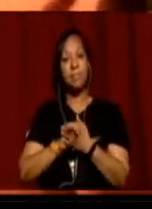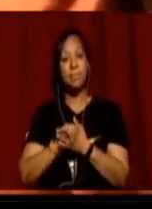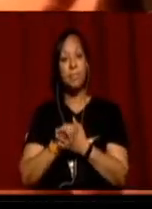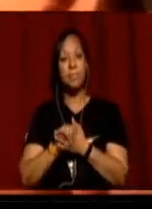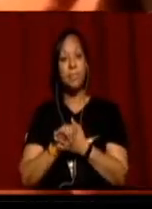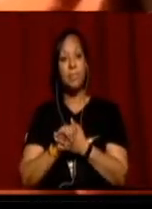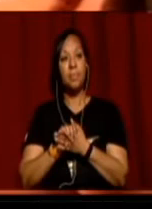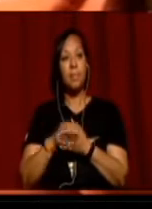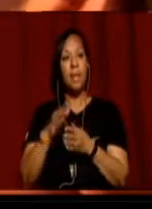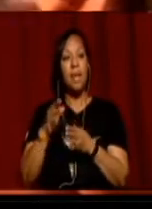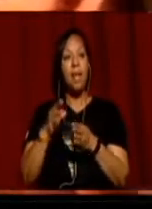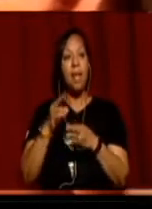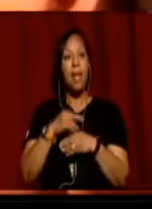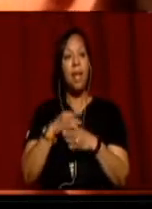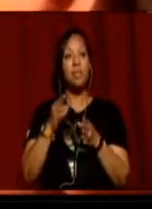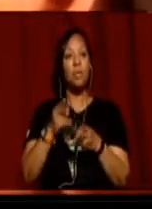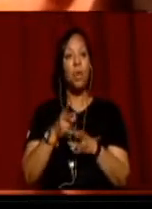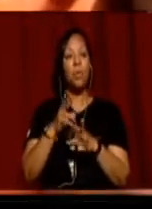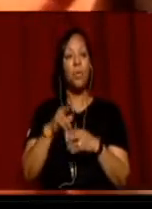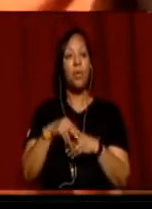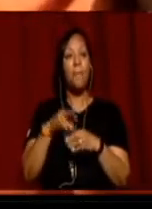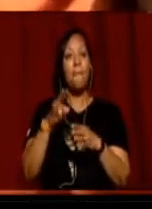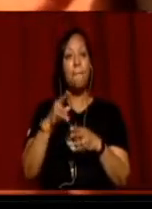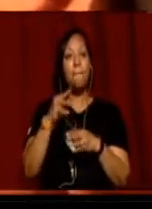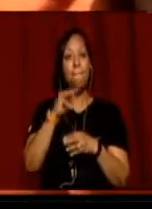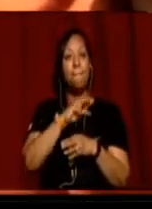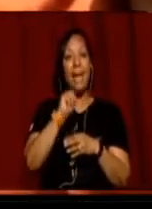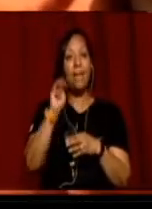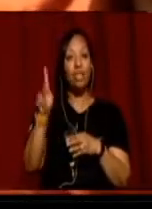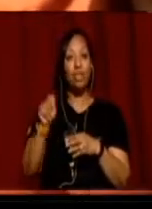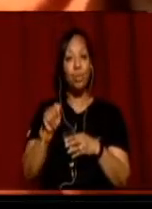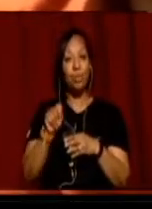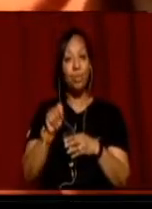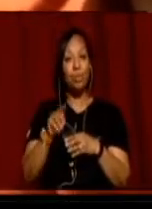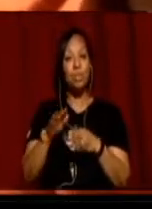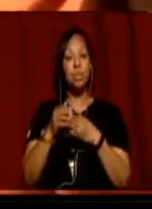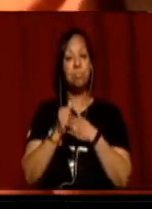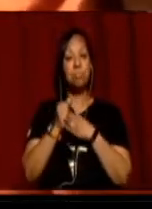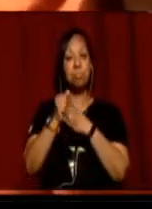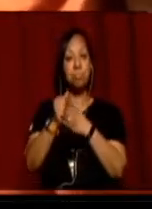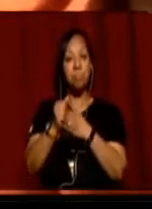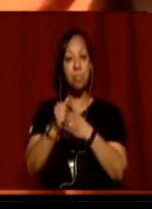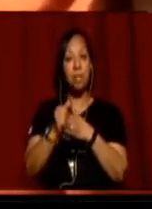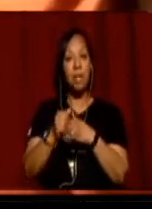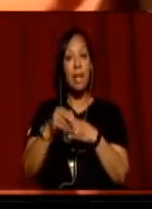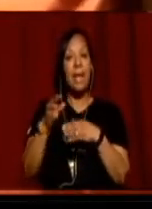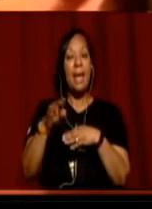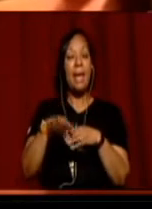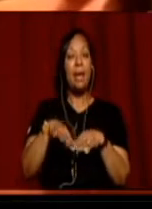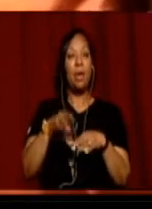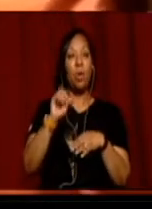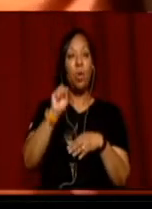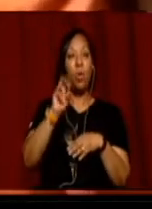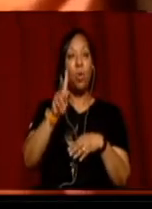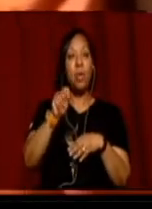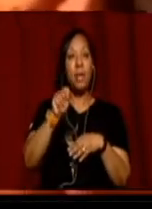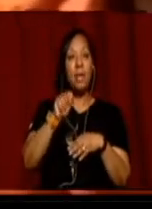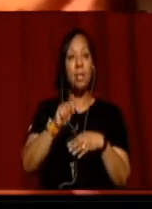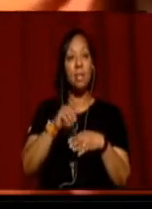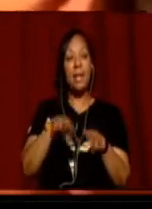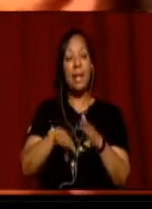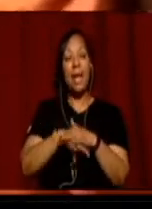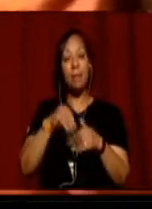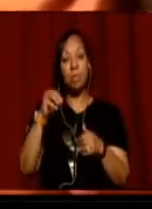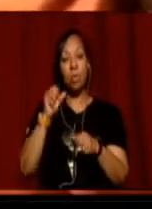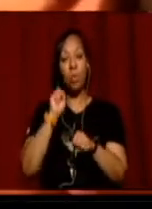besides the managers and the actual tracers, but also resource coordinators and also community